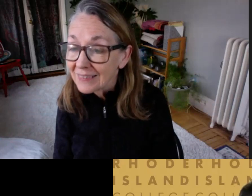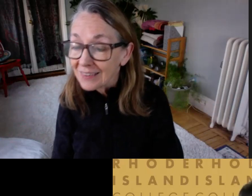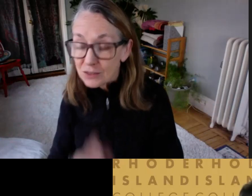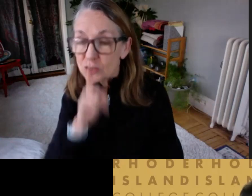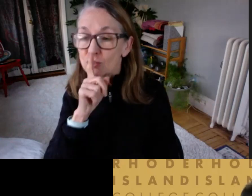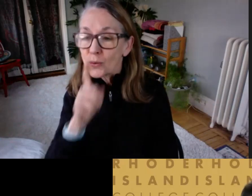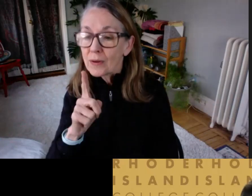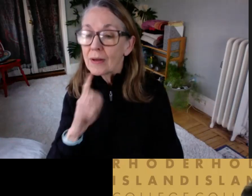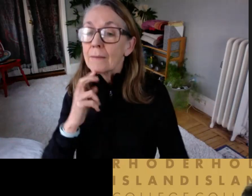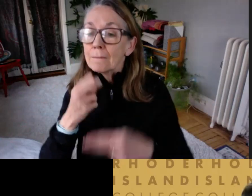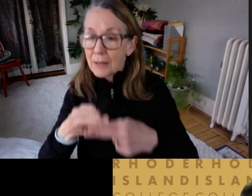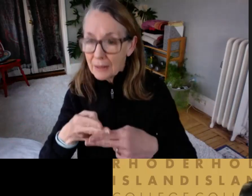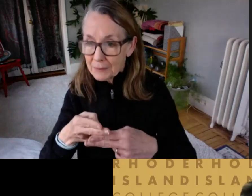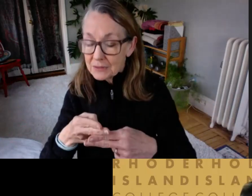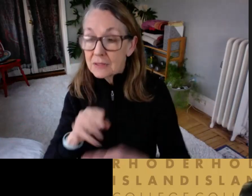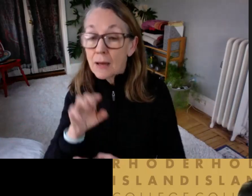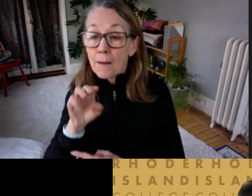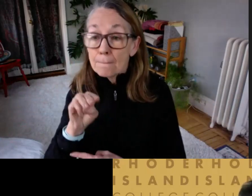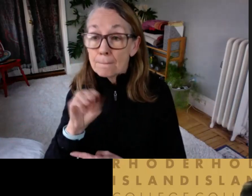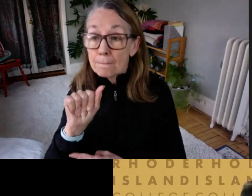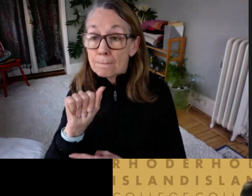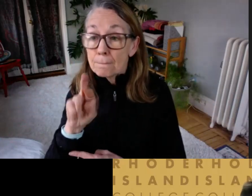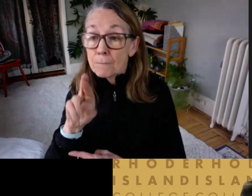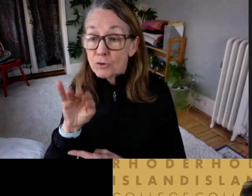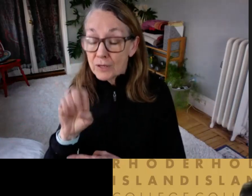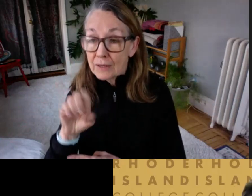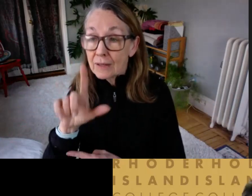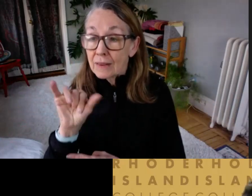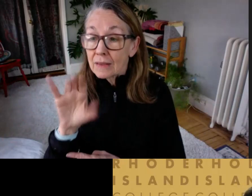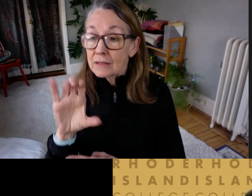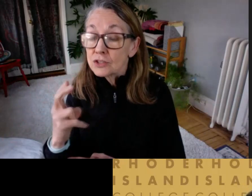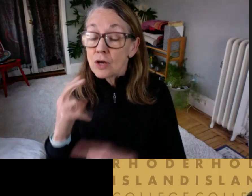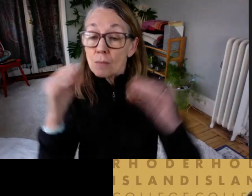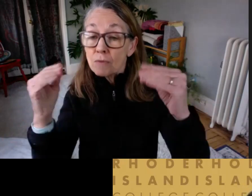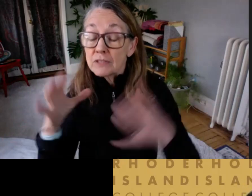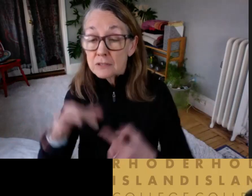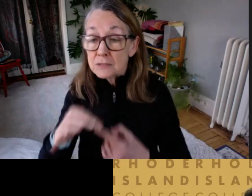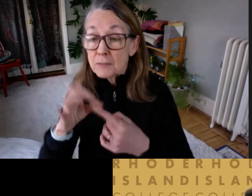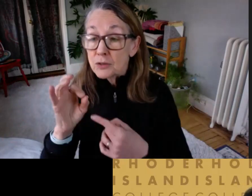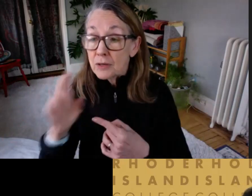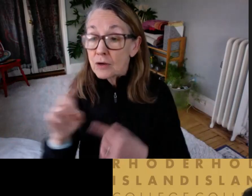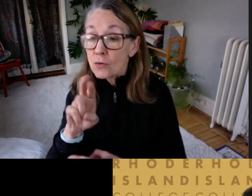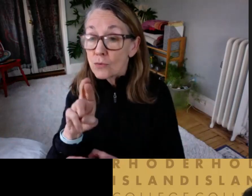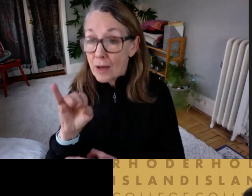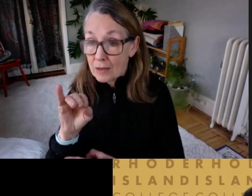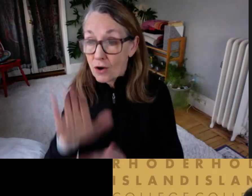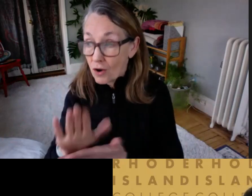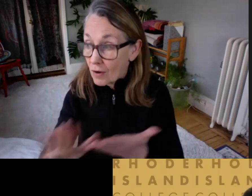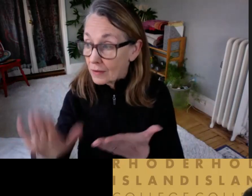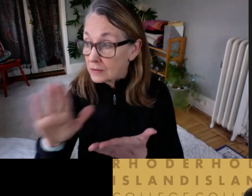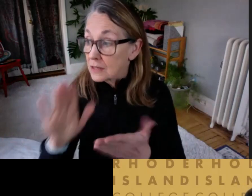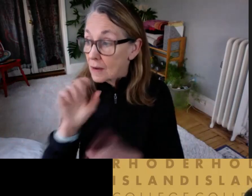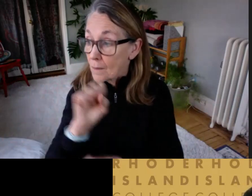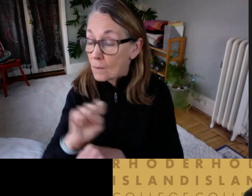Sure. My name's Marie Lynch. I am a professor of special education at Rhode Island College, and I have been